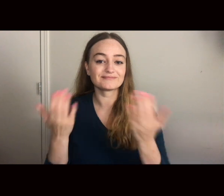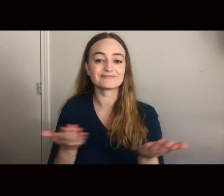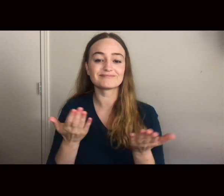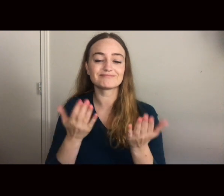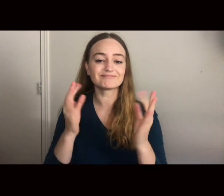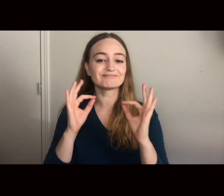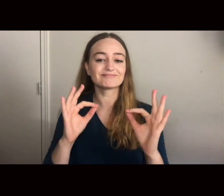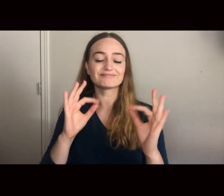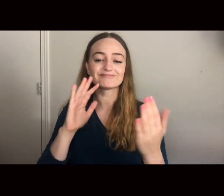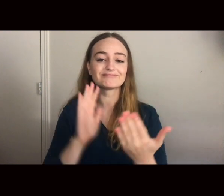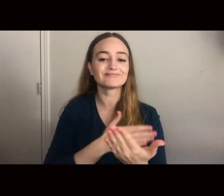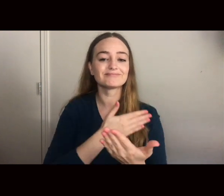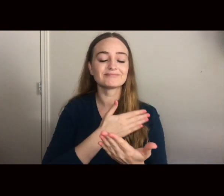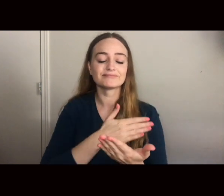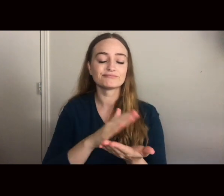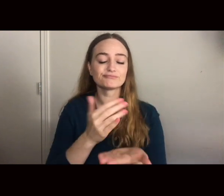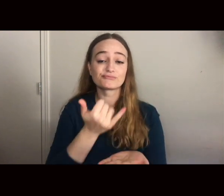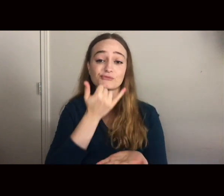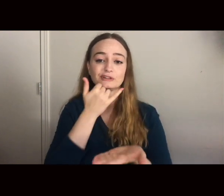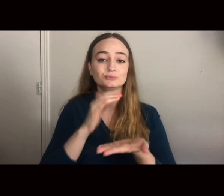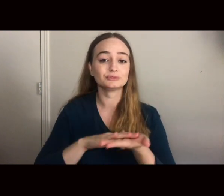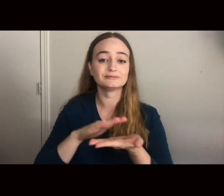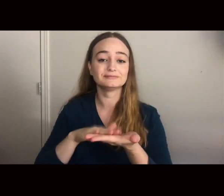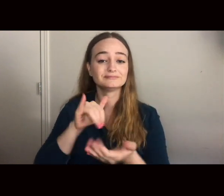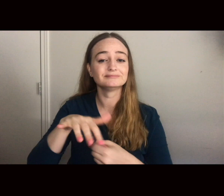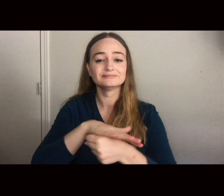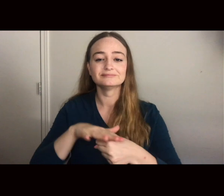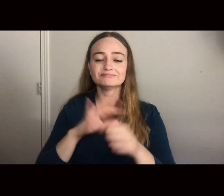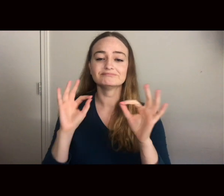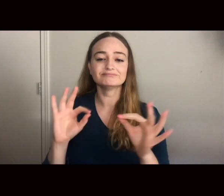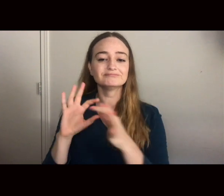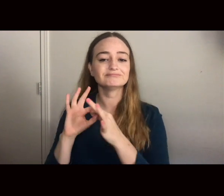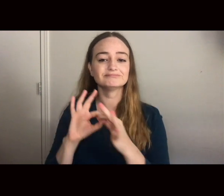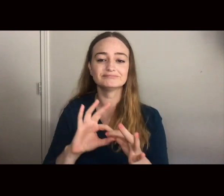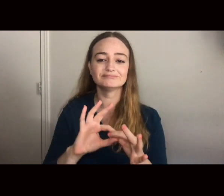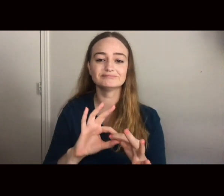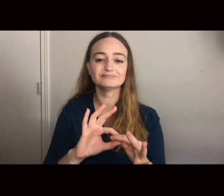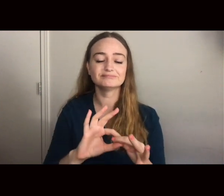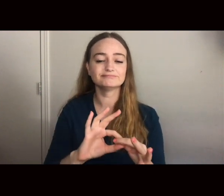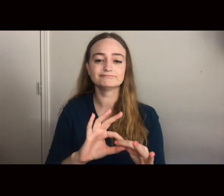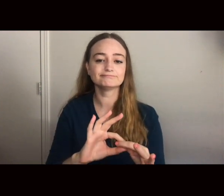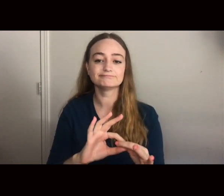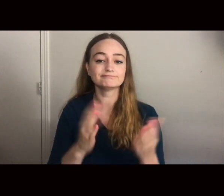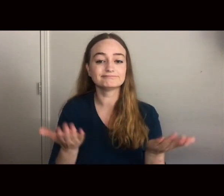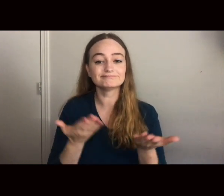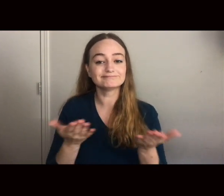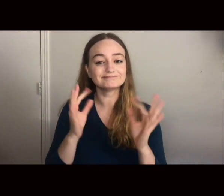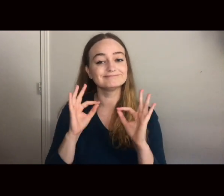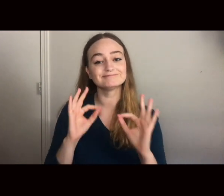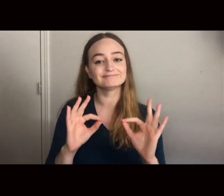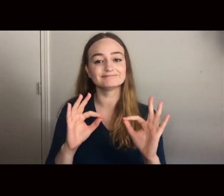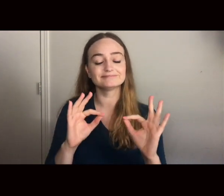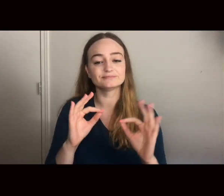time. We're in the right songs at the wrong rhyme. Is there a space where we belong? I'm just in